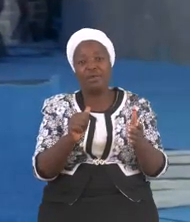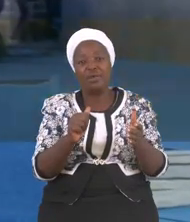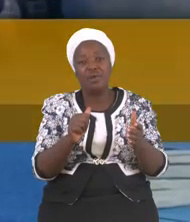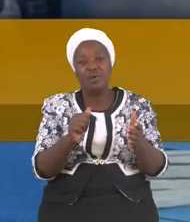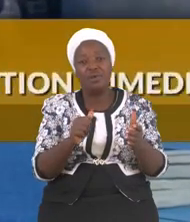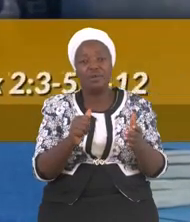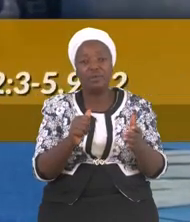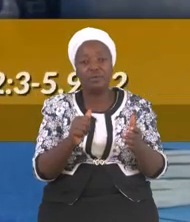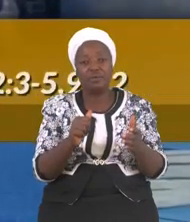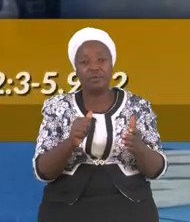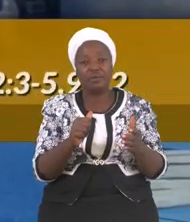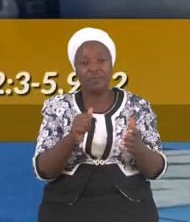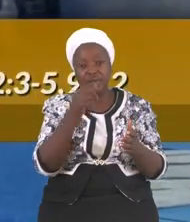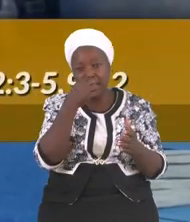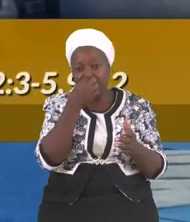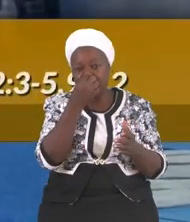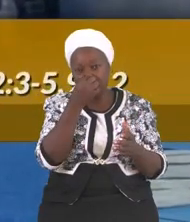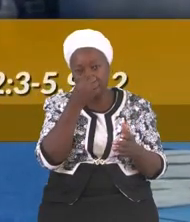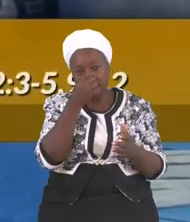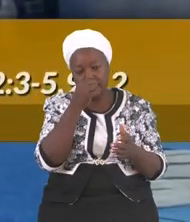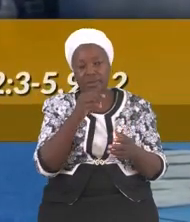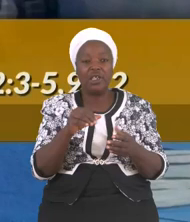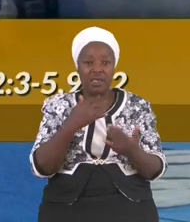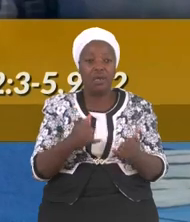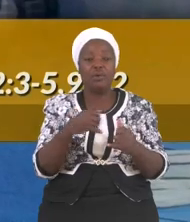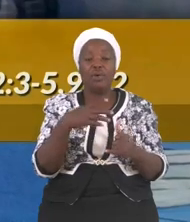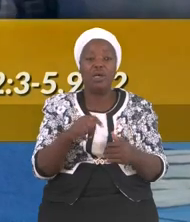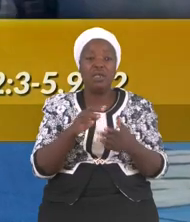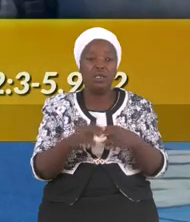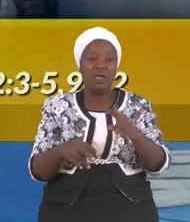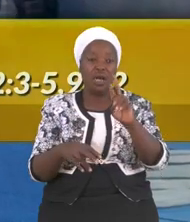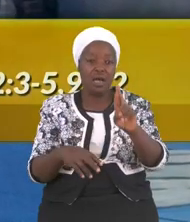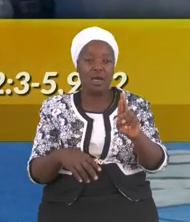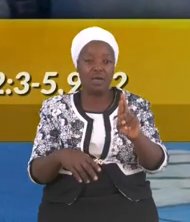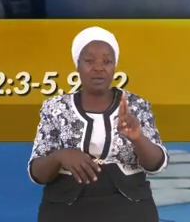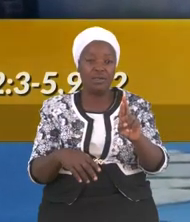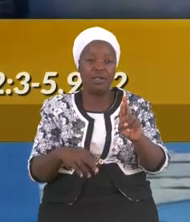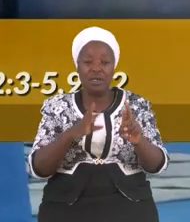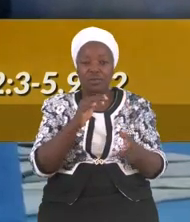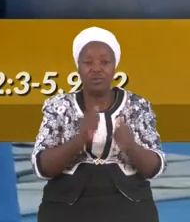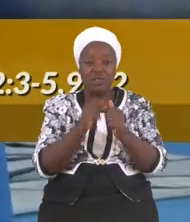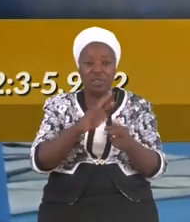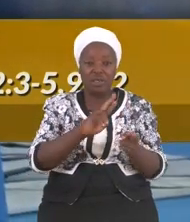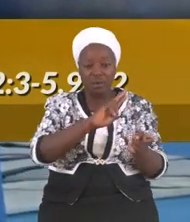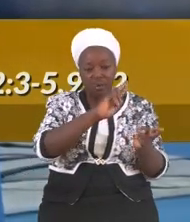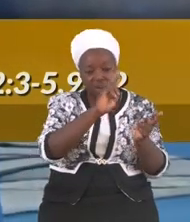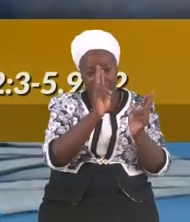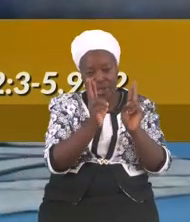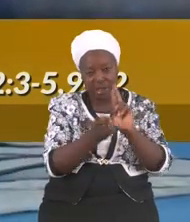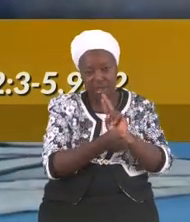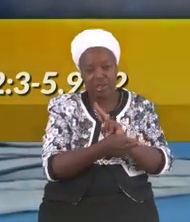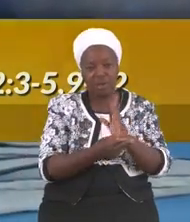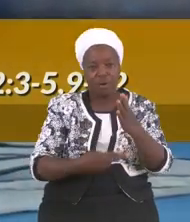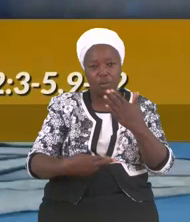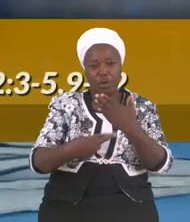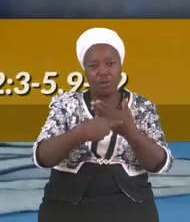next one, which is R. And this is repentant, returnee, receive. This is